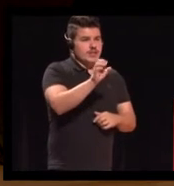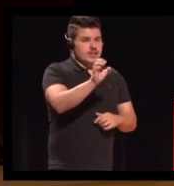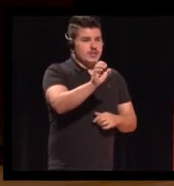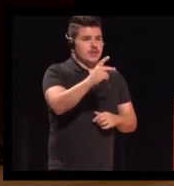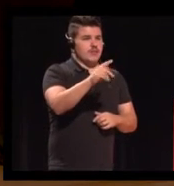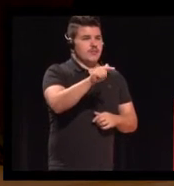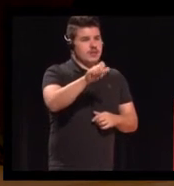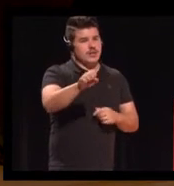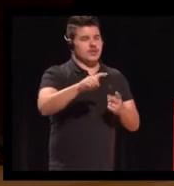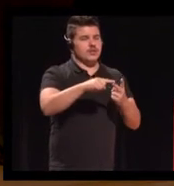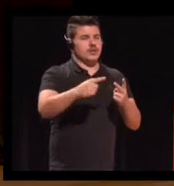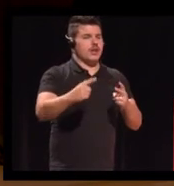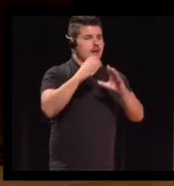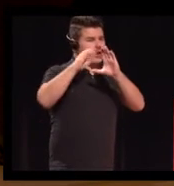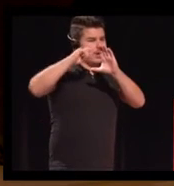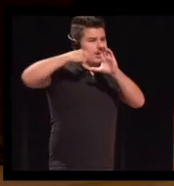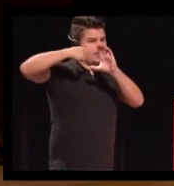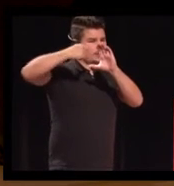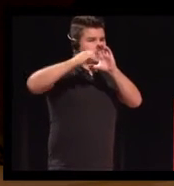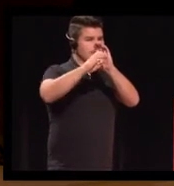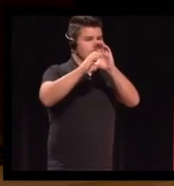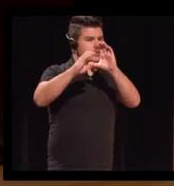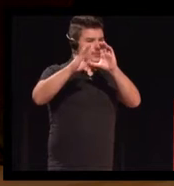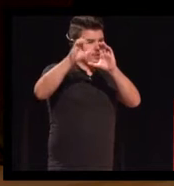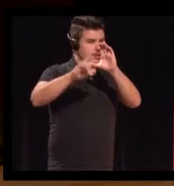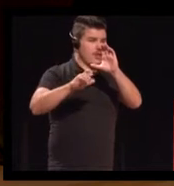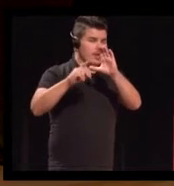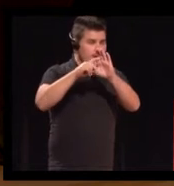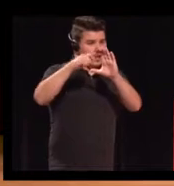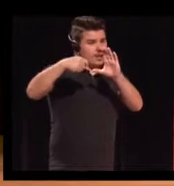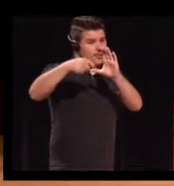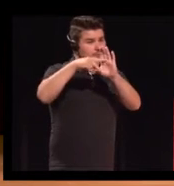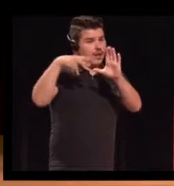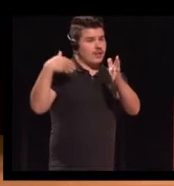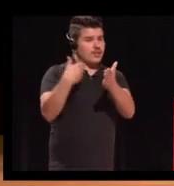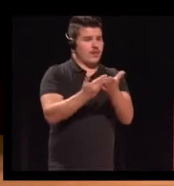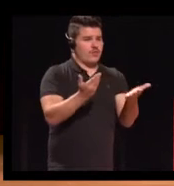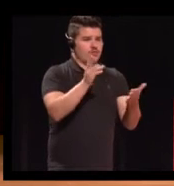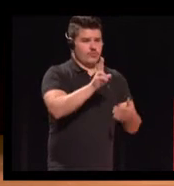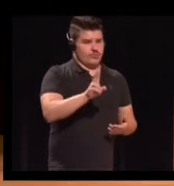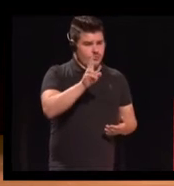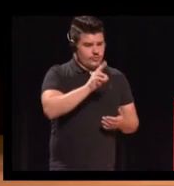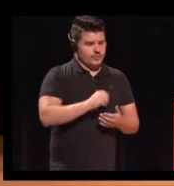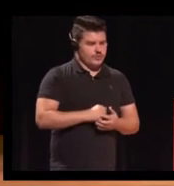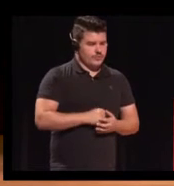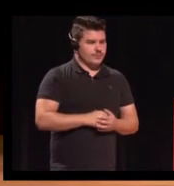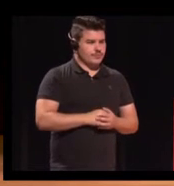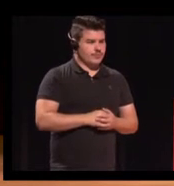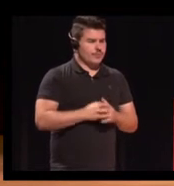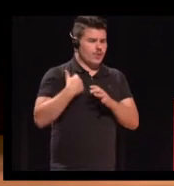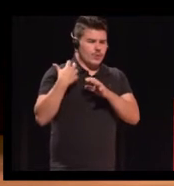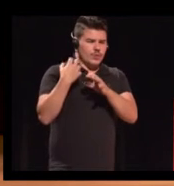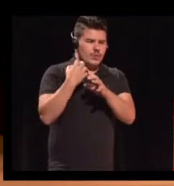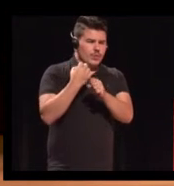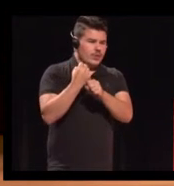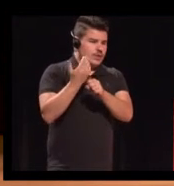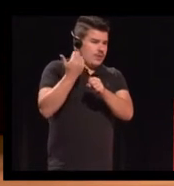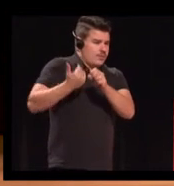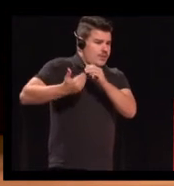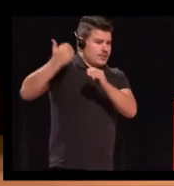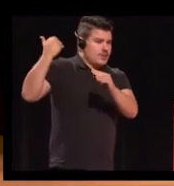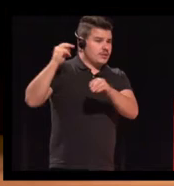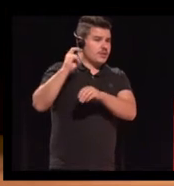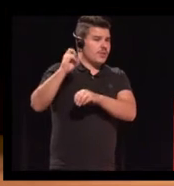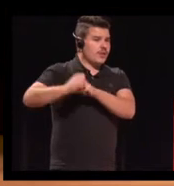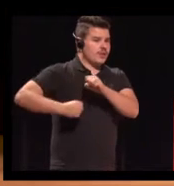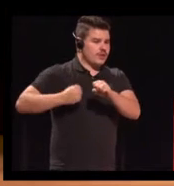neural networks, things we know and still use today. And about 50 years ago, they started inviting artists